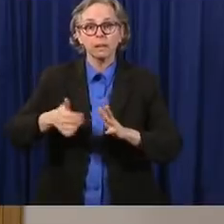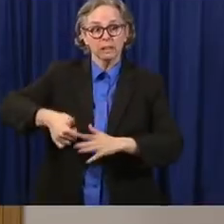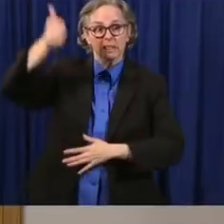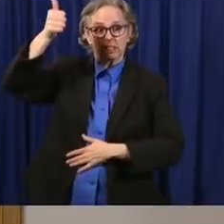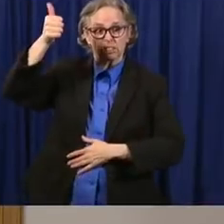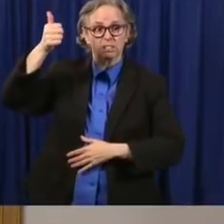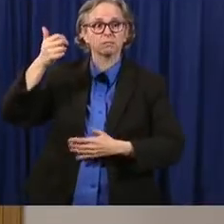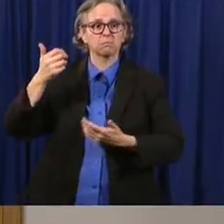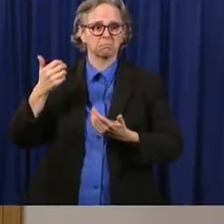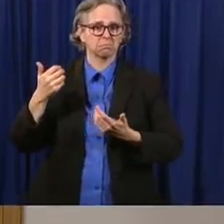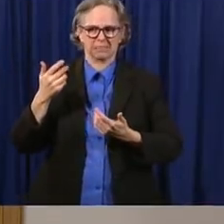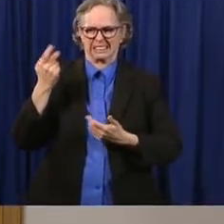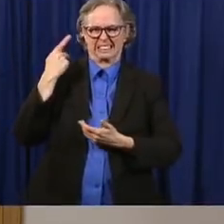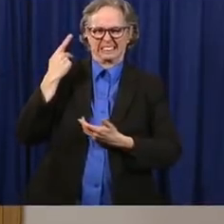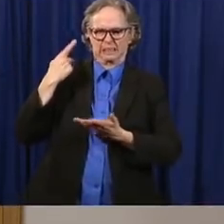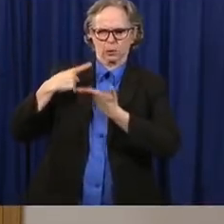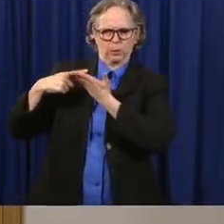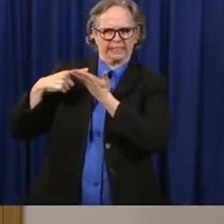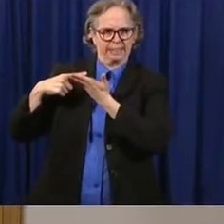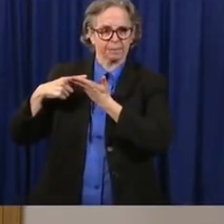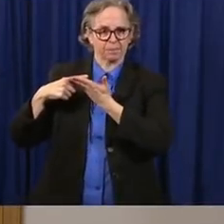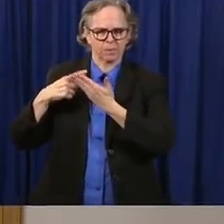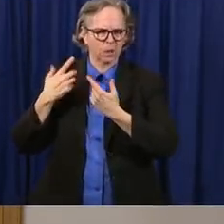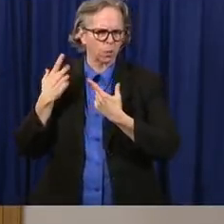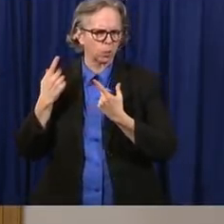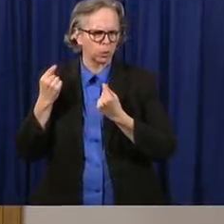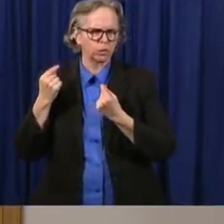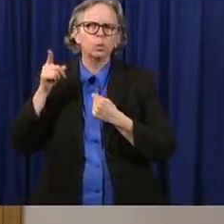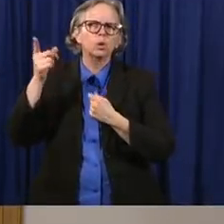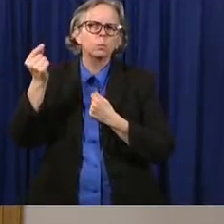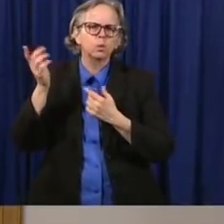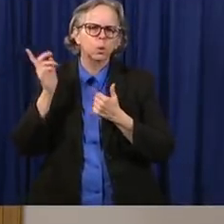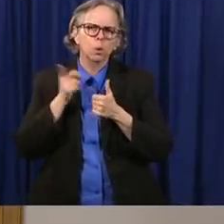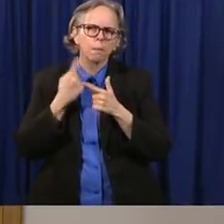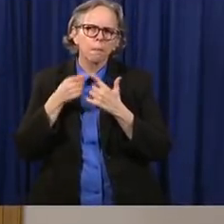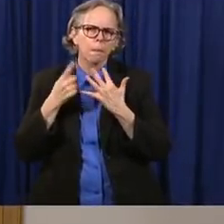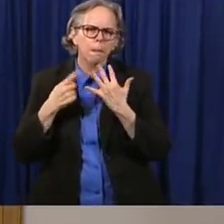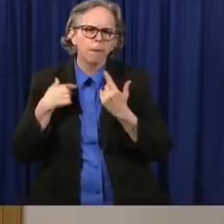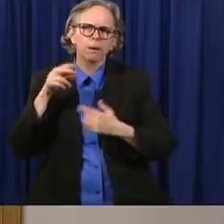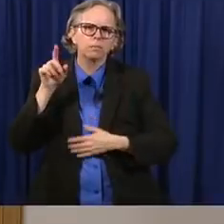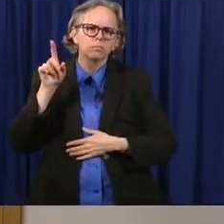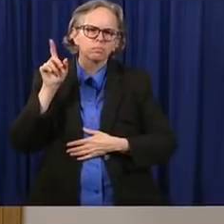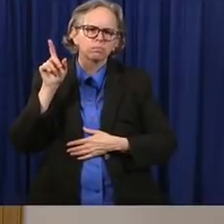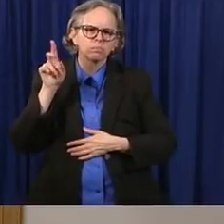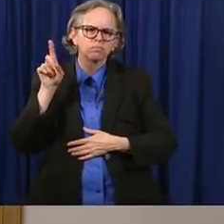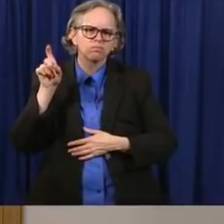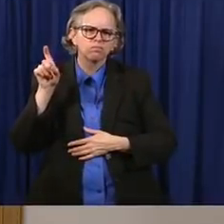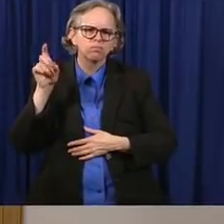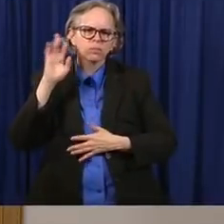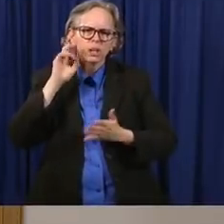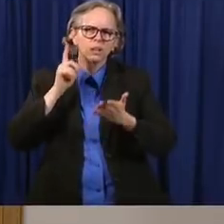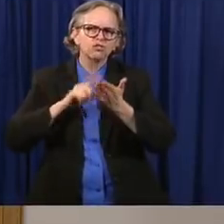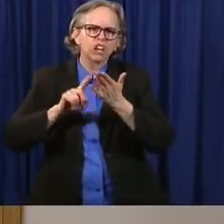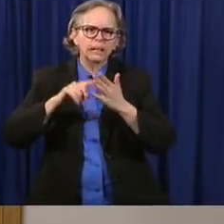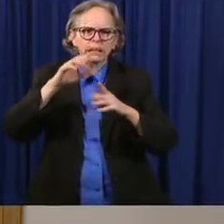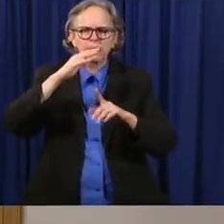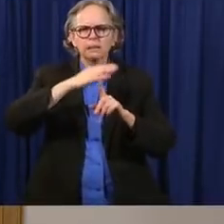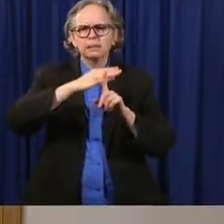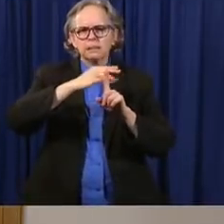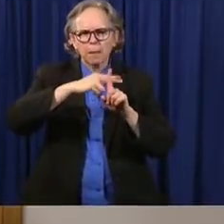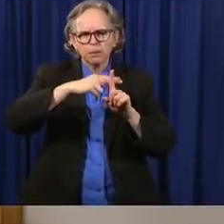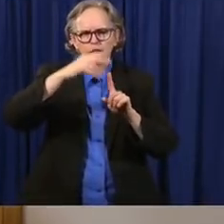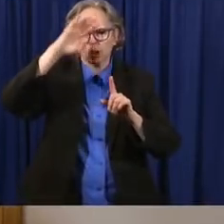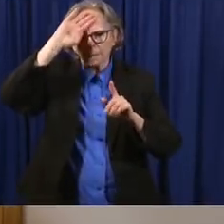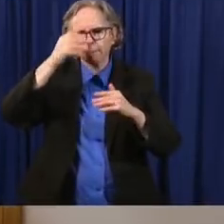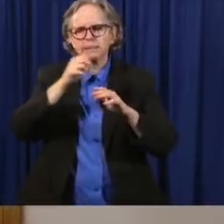had done, and they started taking temperature of members of the staff who were coming in, making